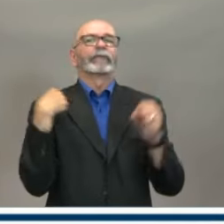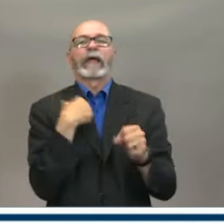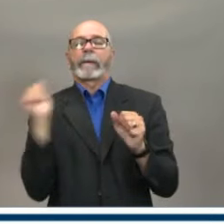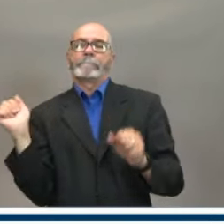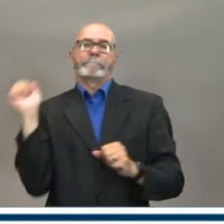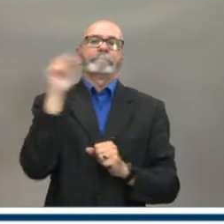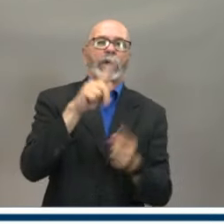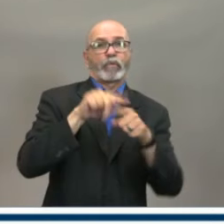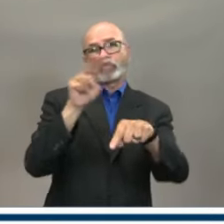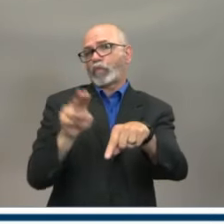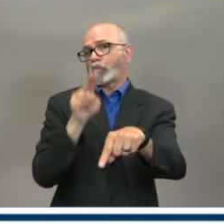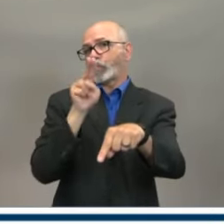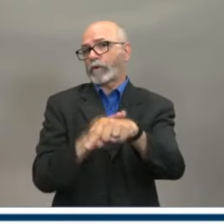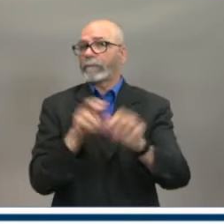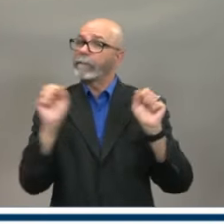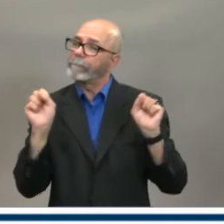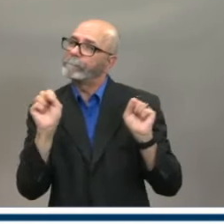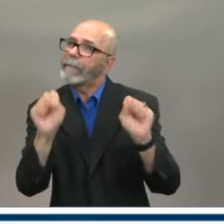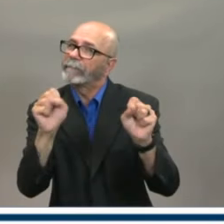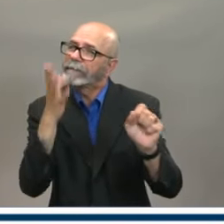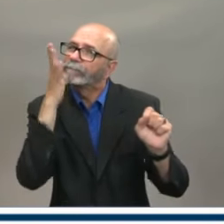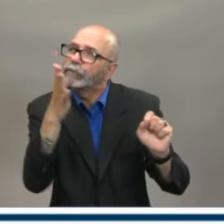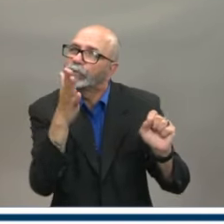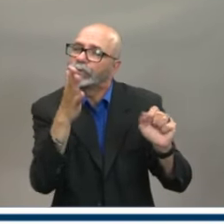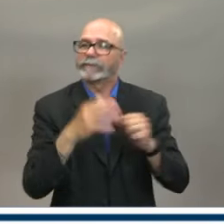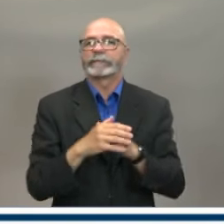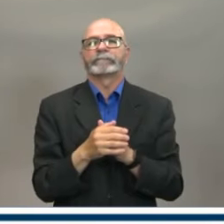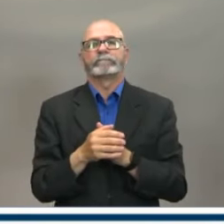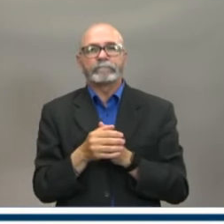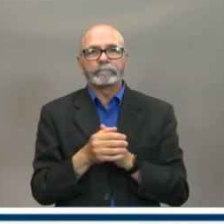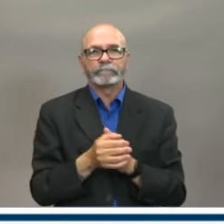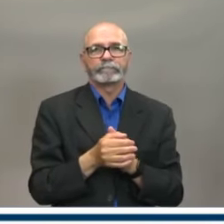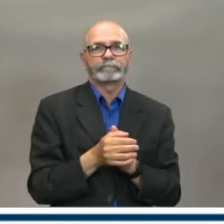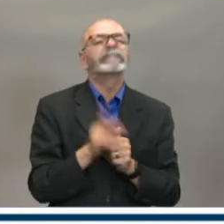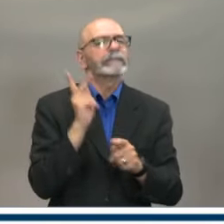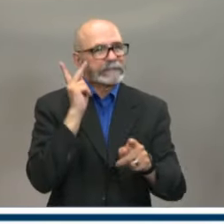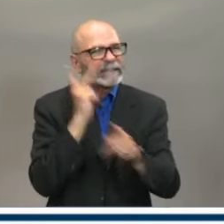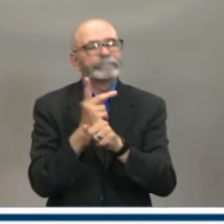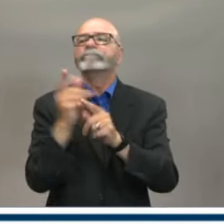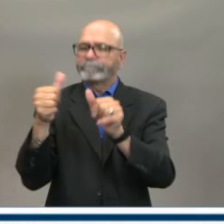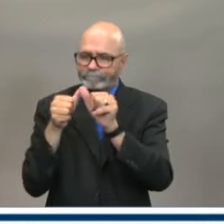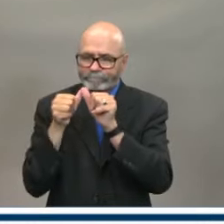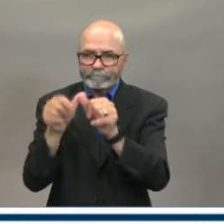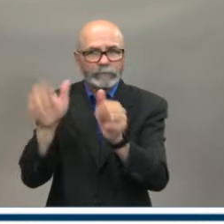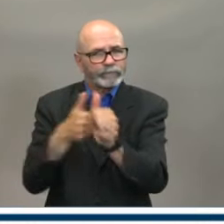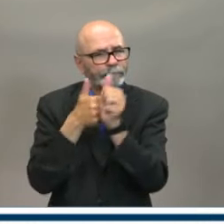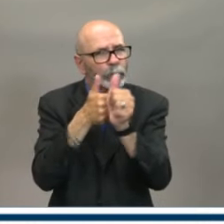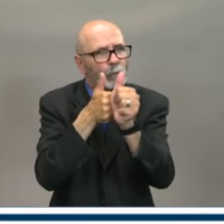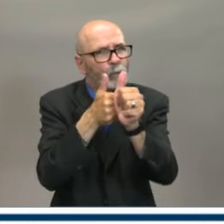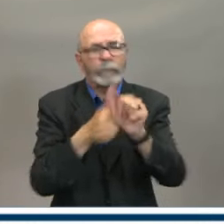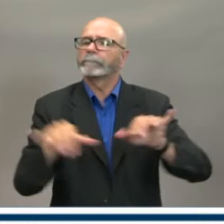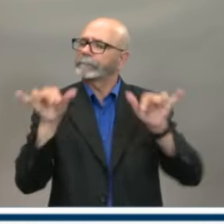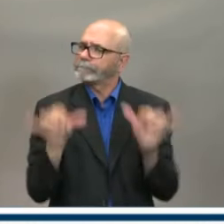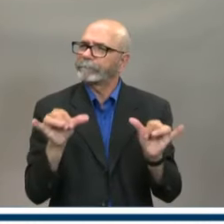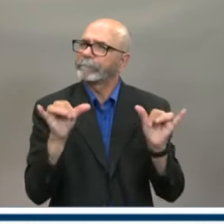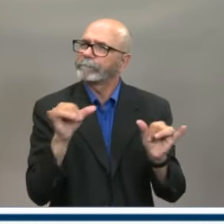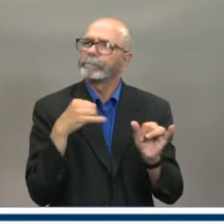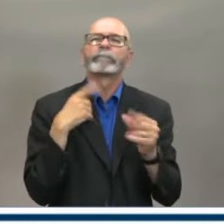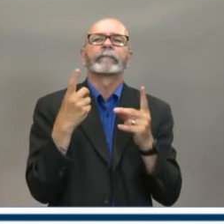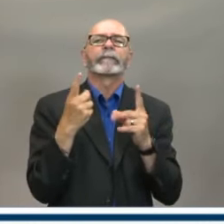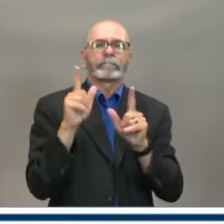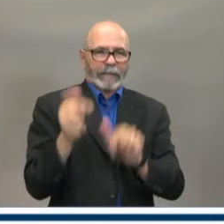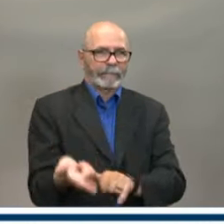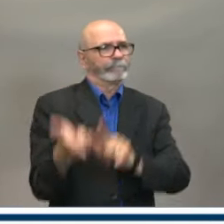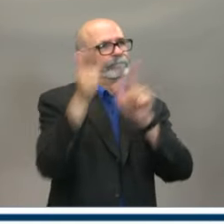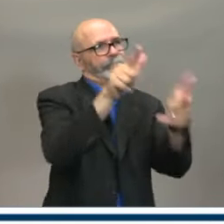I ask you to continue to do the great work that you've been doing over the last number of weeks. Dr. Strang. Thank you, Premier.